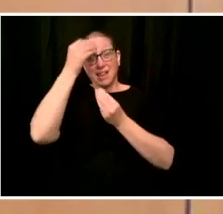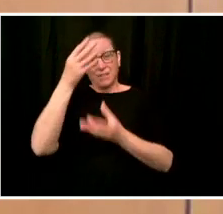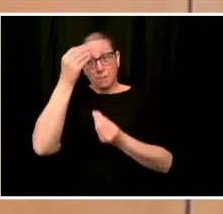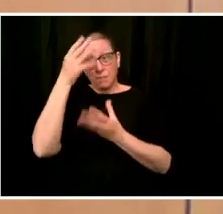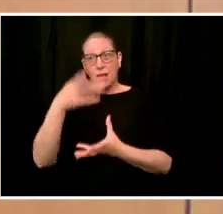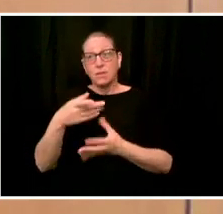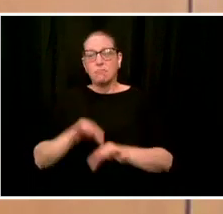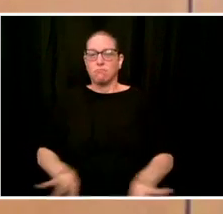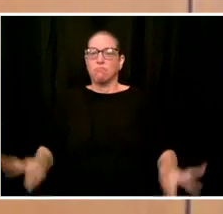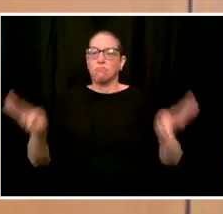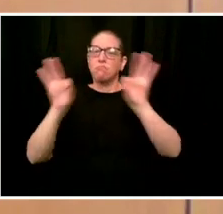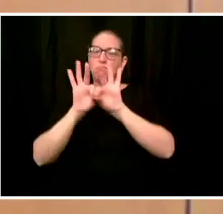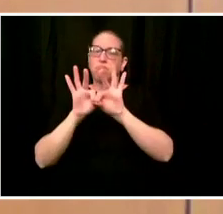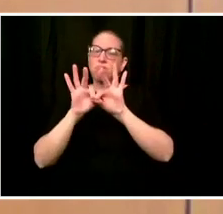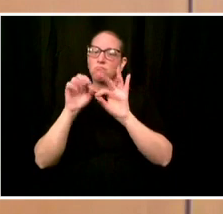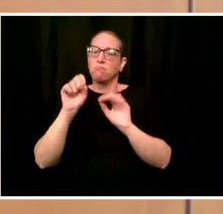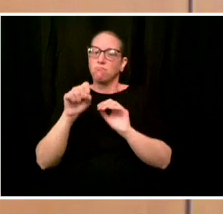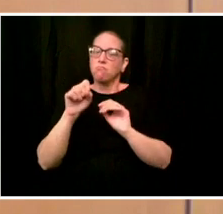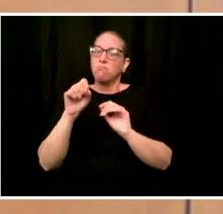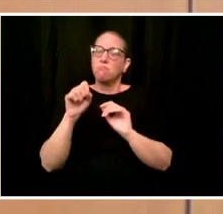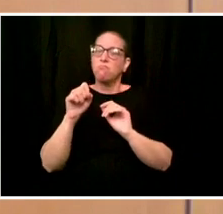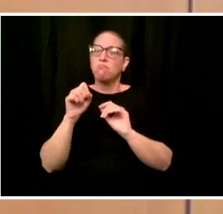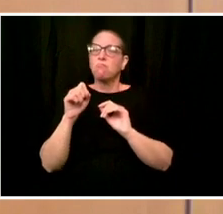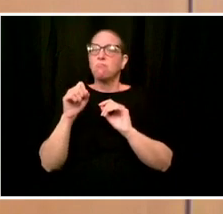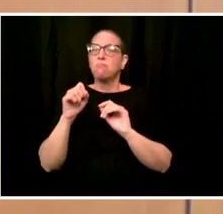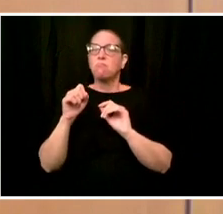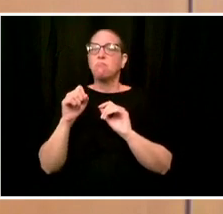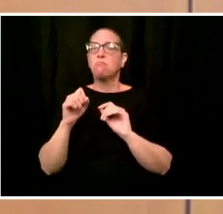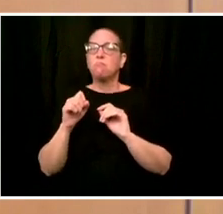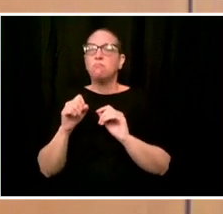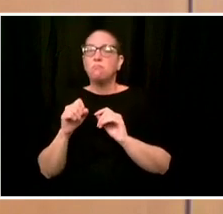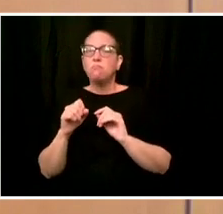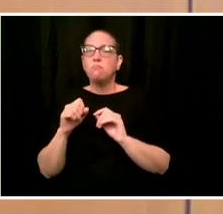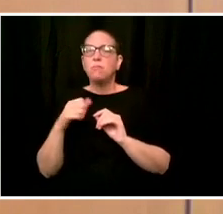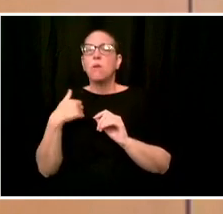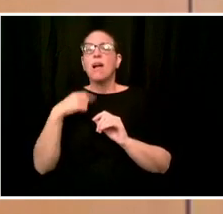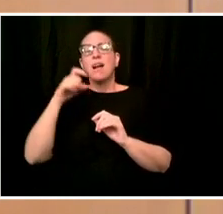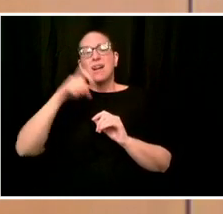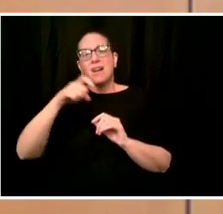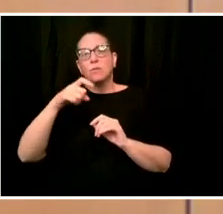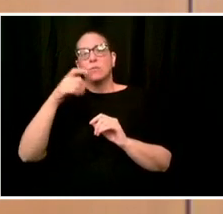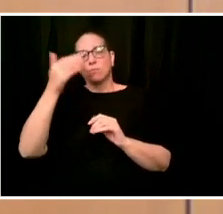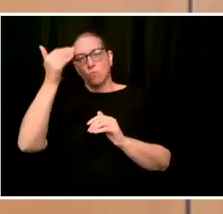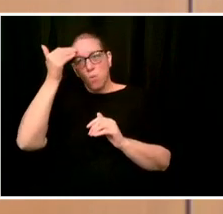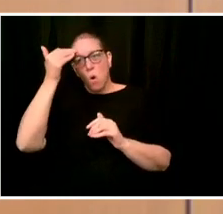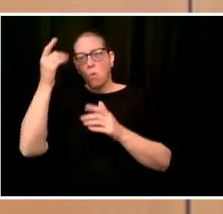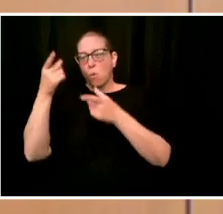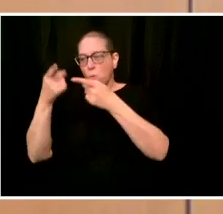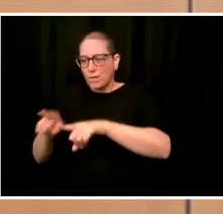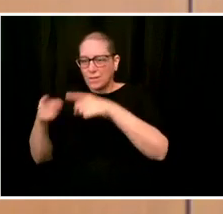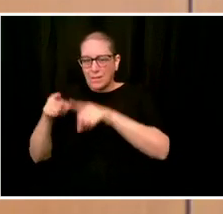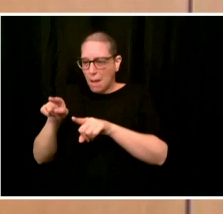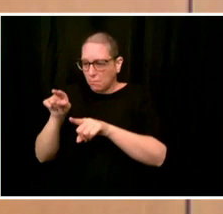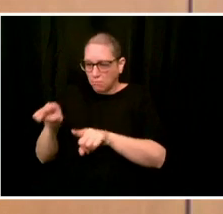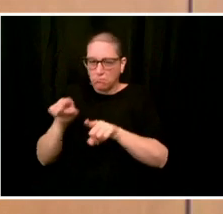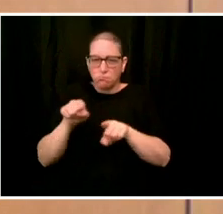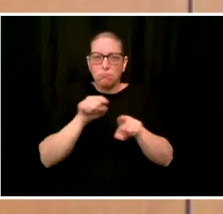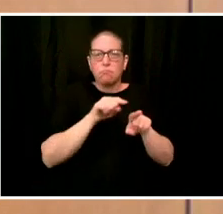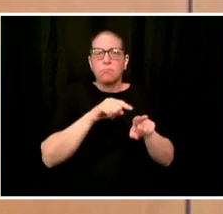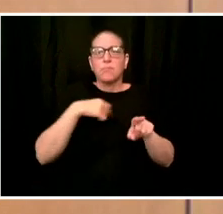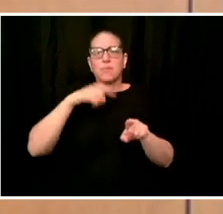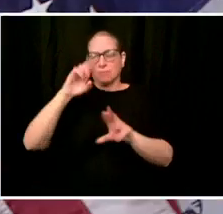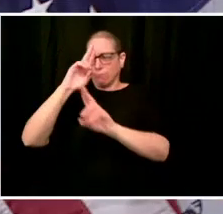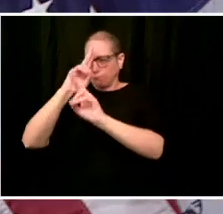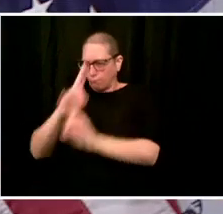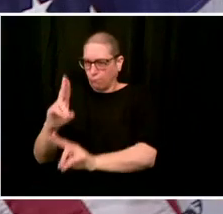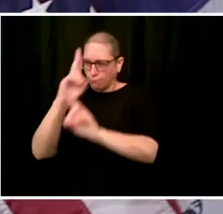to know, to honor, and to grieve those that have passed during this time. Thank you